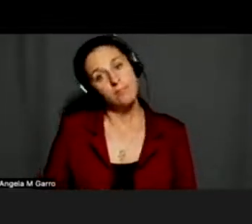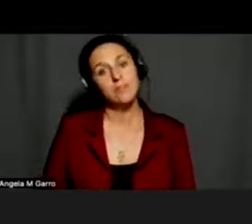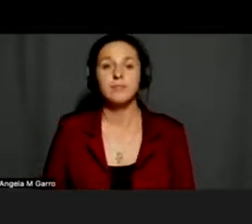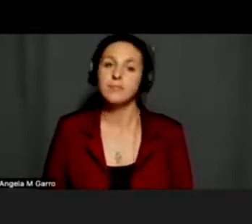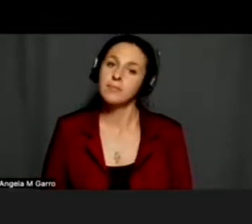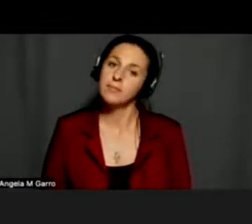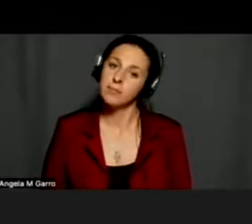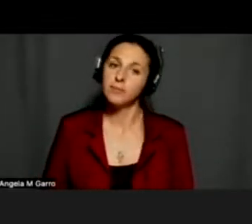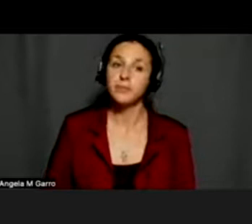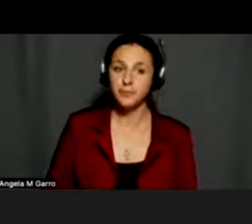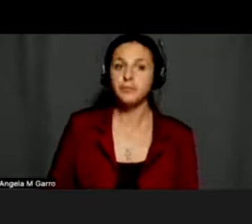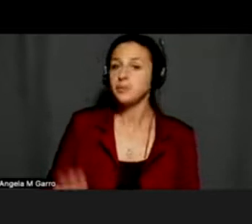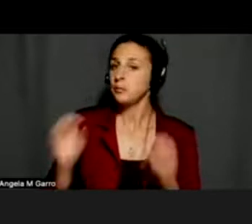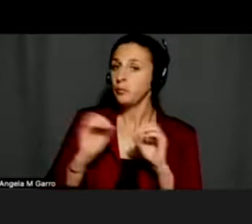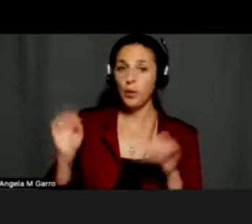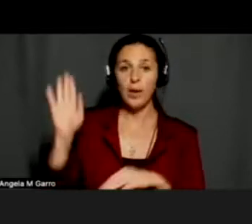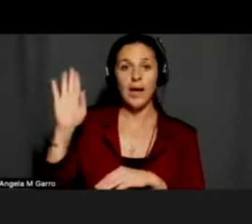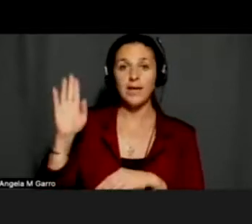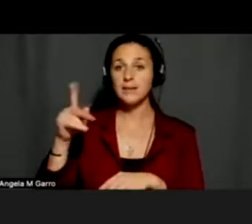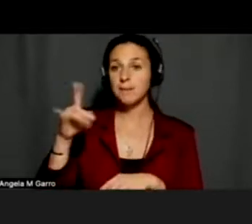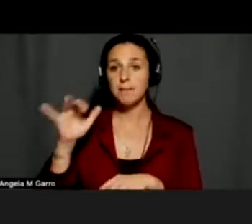Okay, President Proctor, we have no hands for public comment.